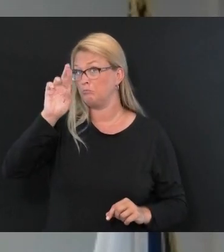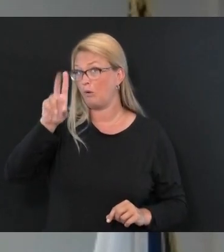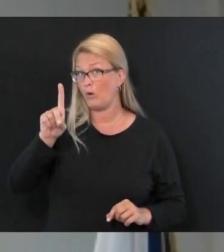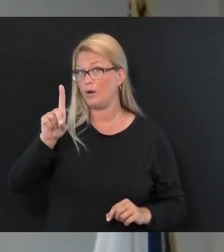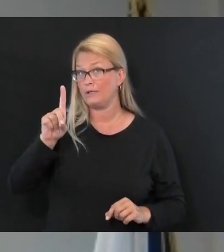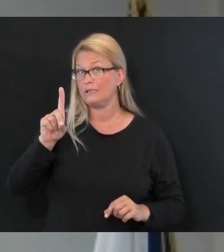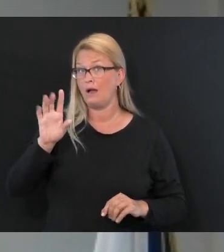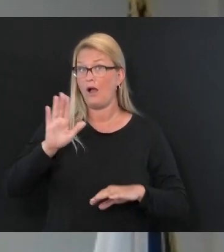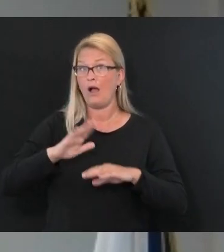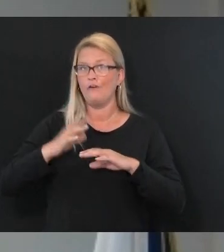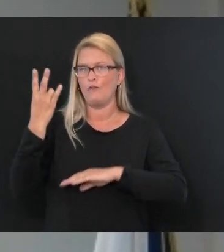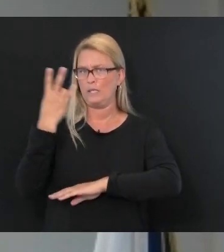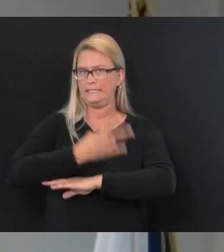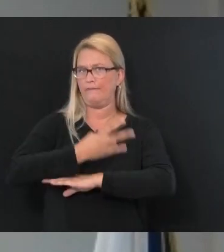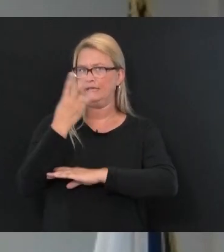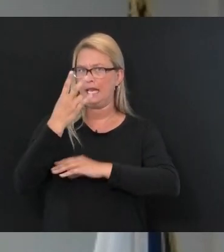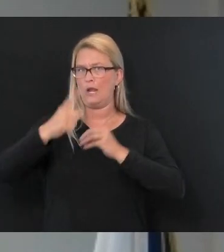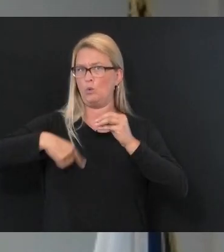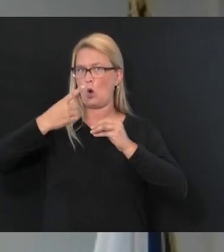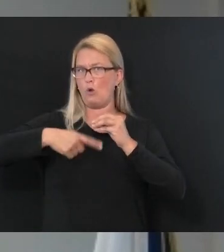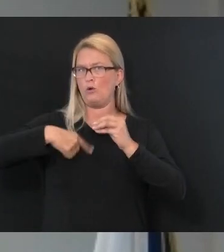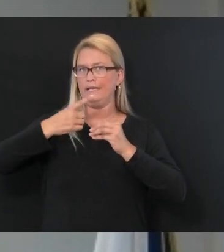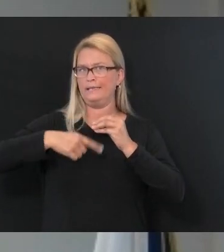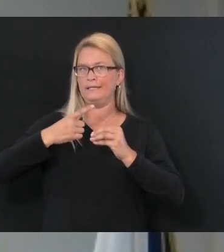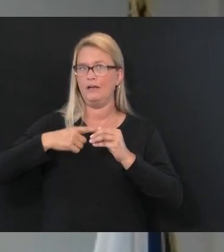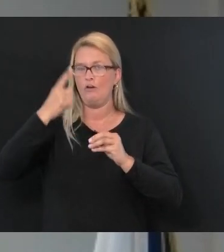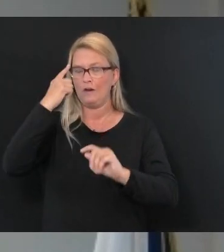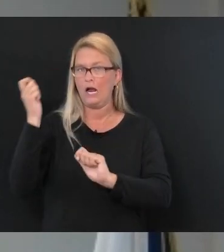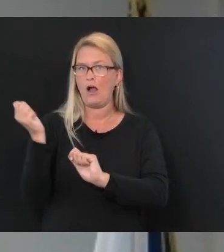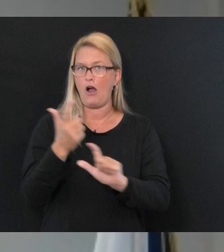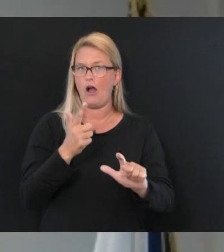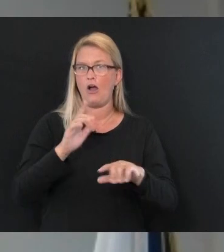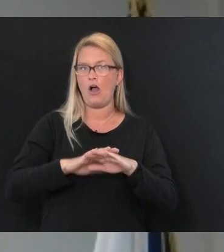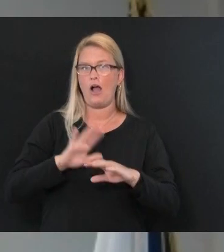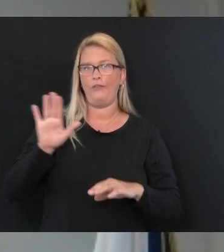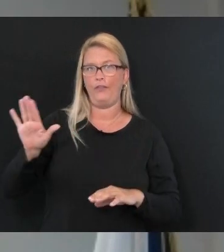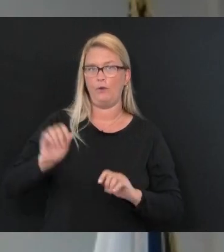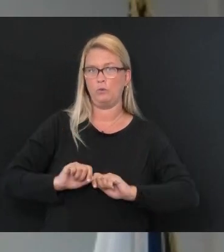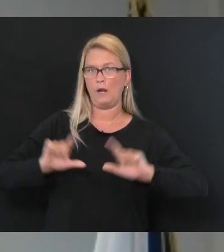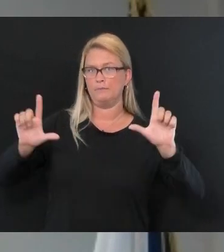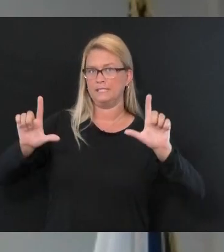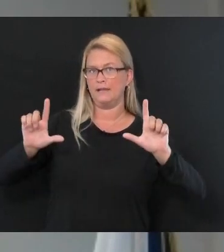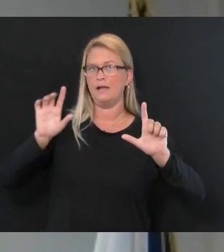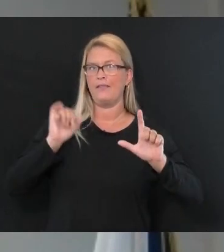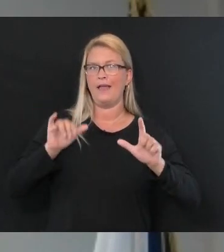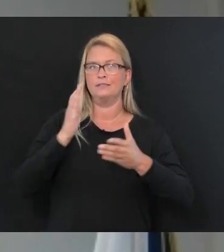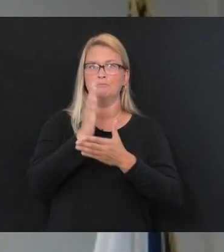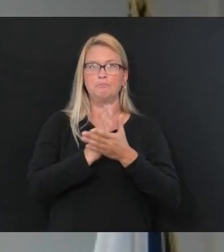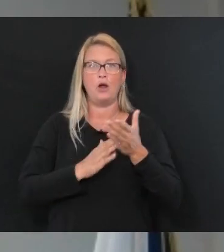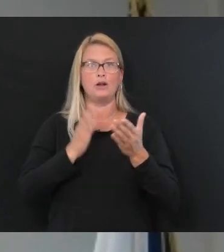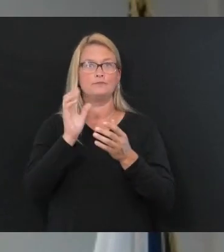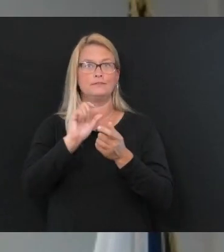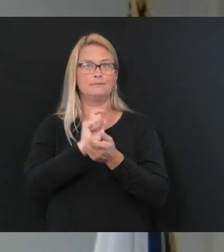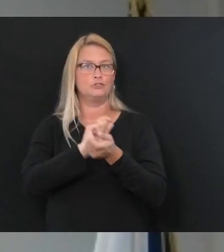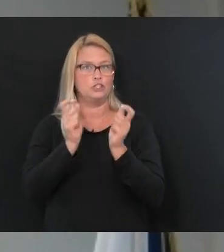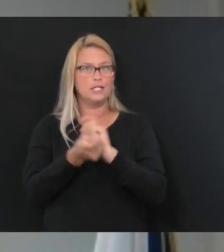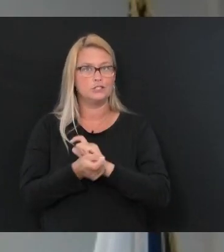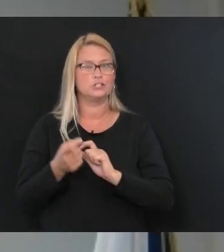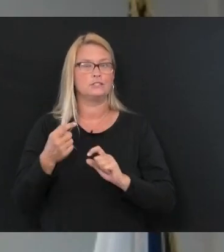7-day rolling incidence rates for everyone to look at as a part of some other changes that we're